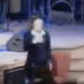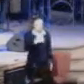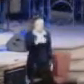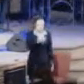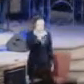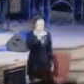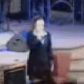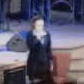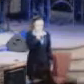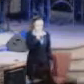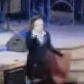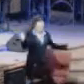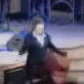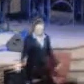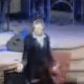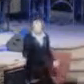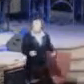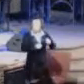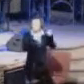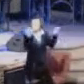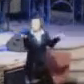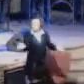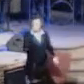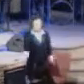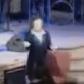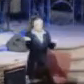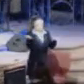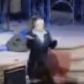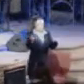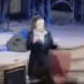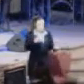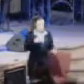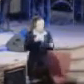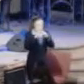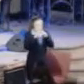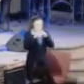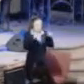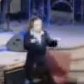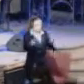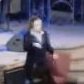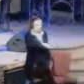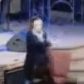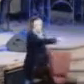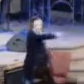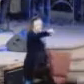And I am calling each one of you.